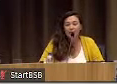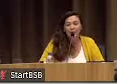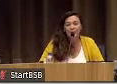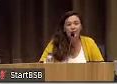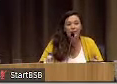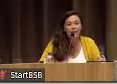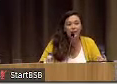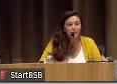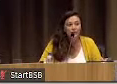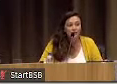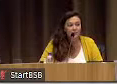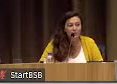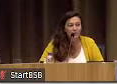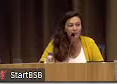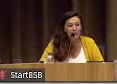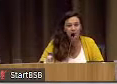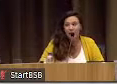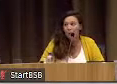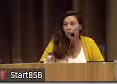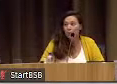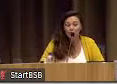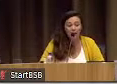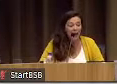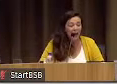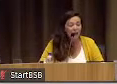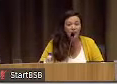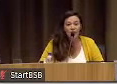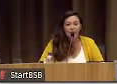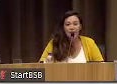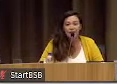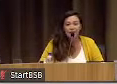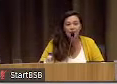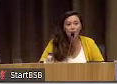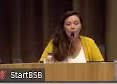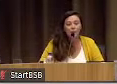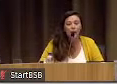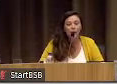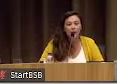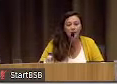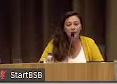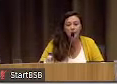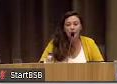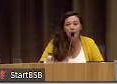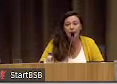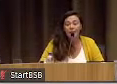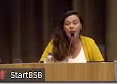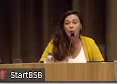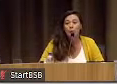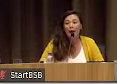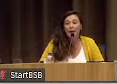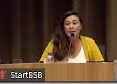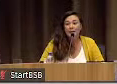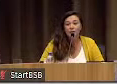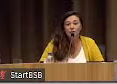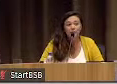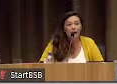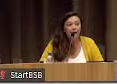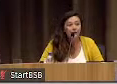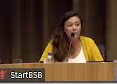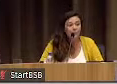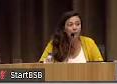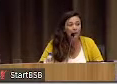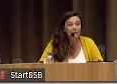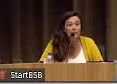Today, we say that the Ministry of Health has more than 600 systems of health. We say that there is a Kabbalistic